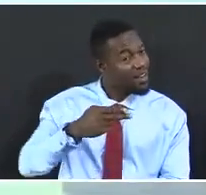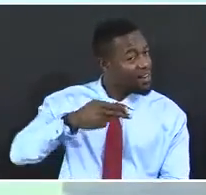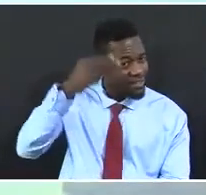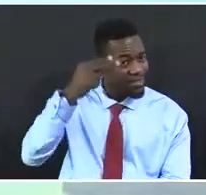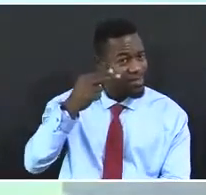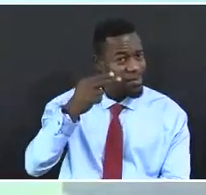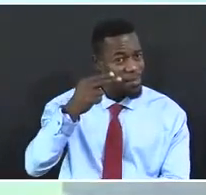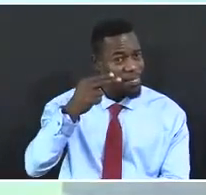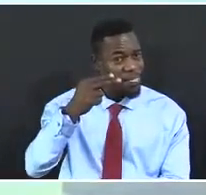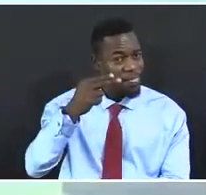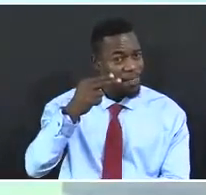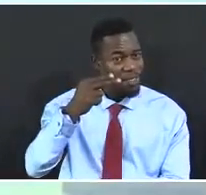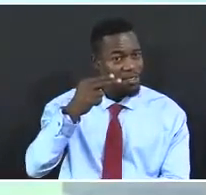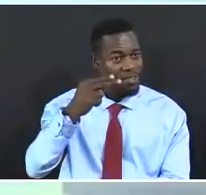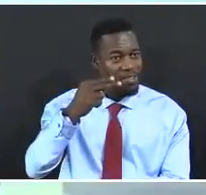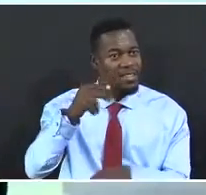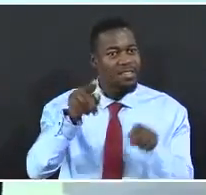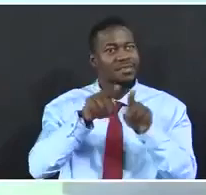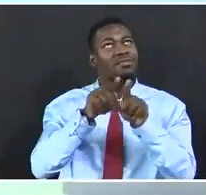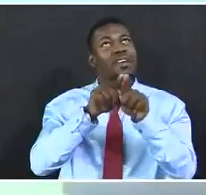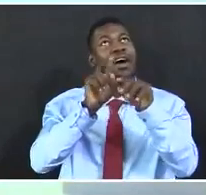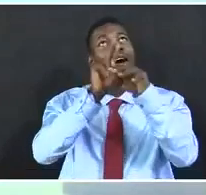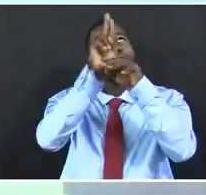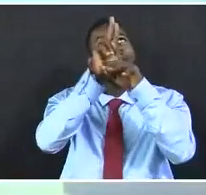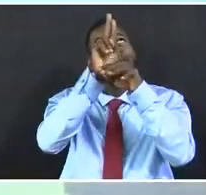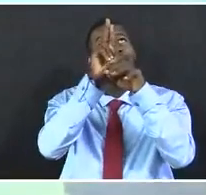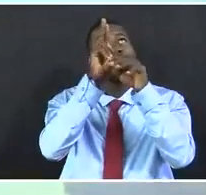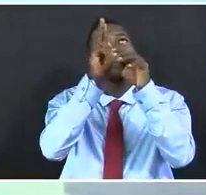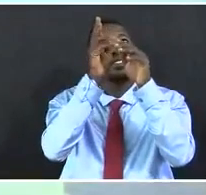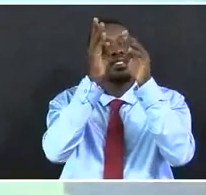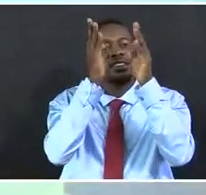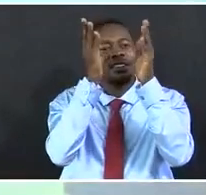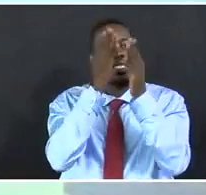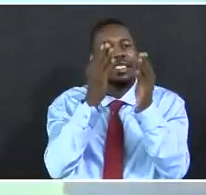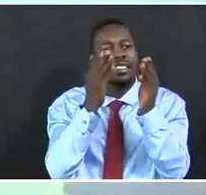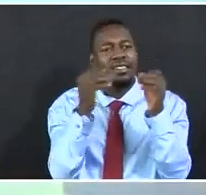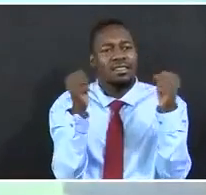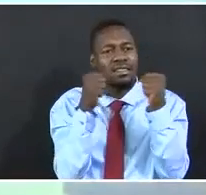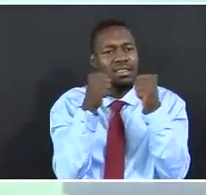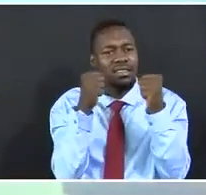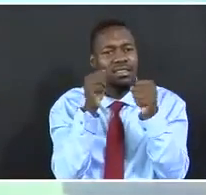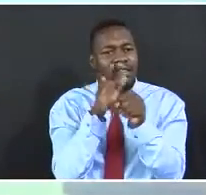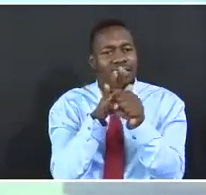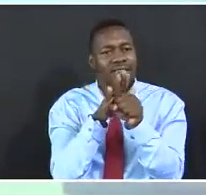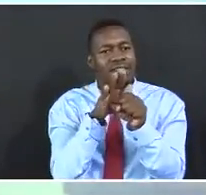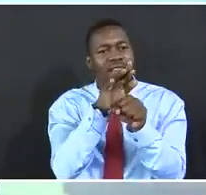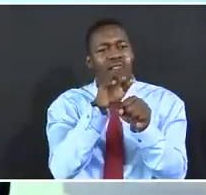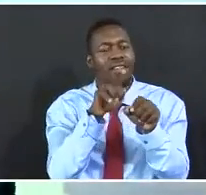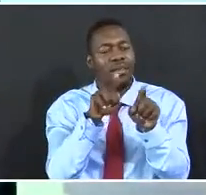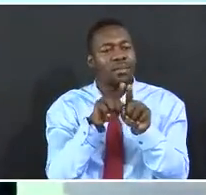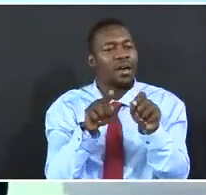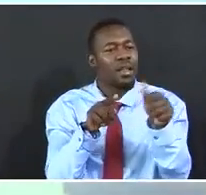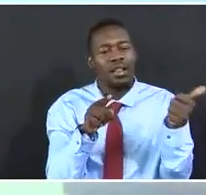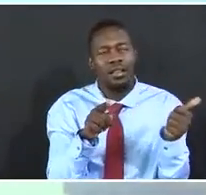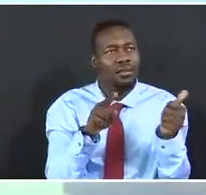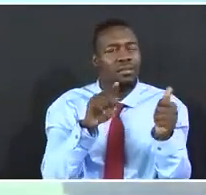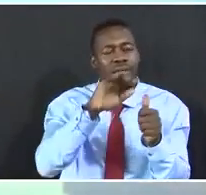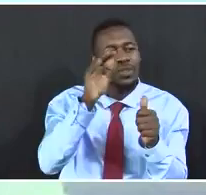never been there. We also have Mount Elgon. I don't know how many have been there,